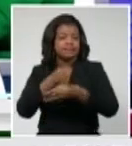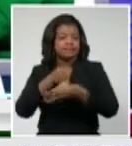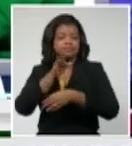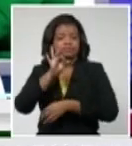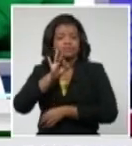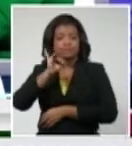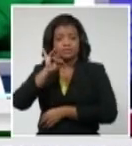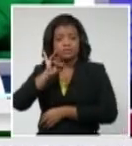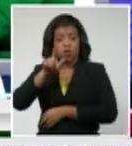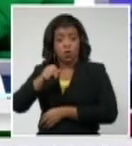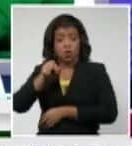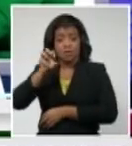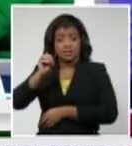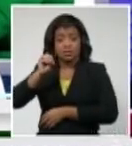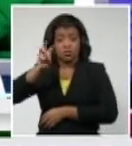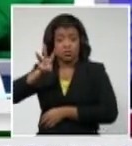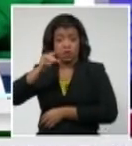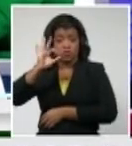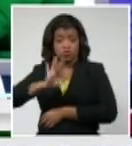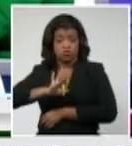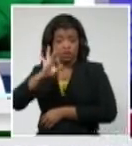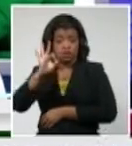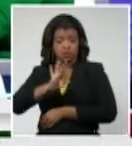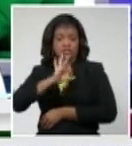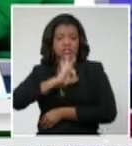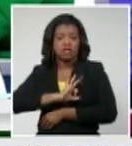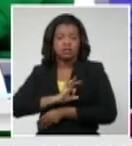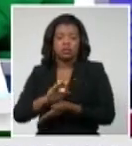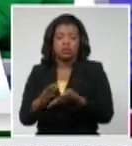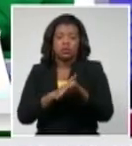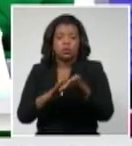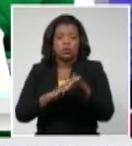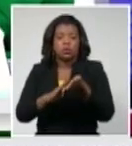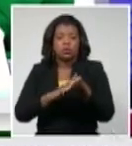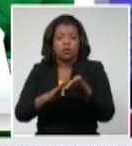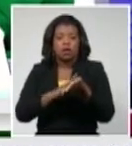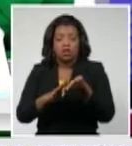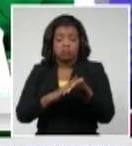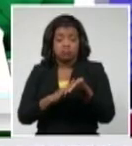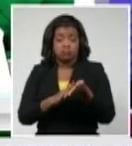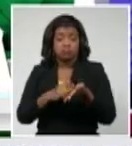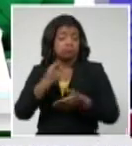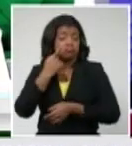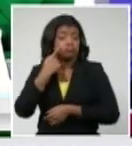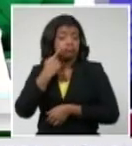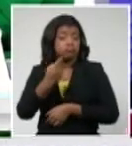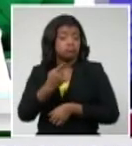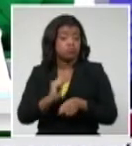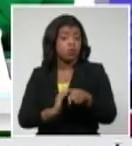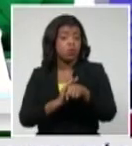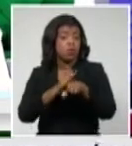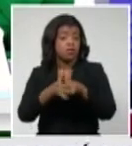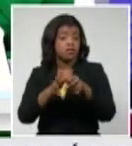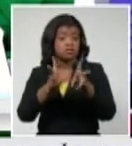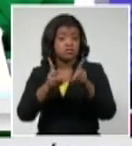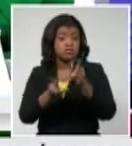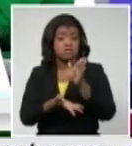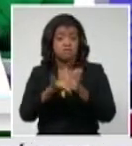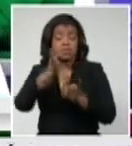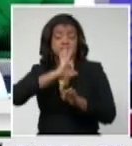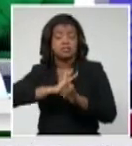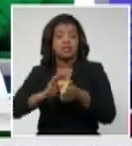total of 861 children or pediatric cases to have tested positive for the virus since the start of the